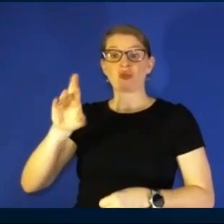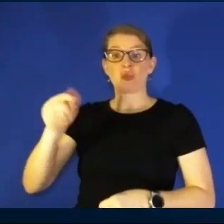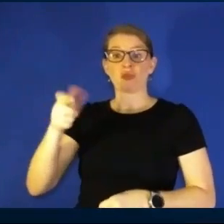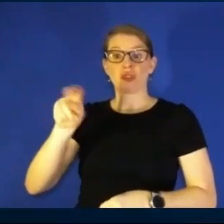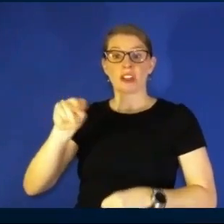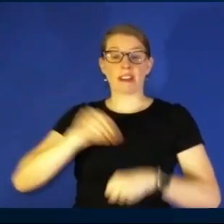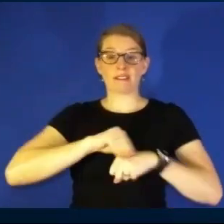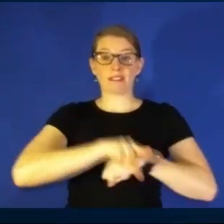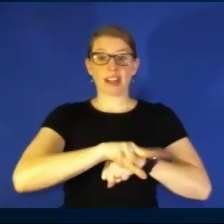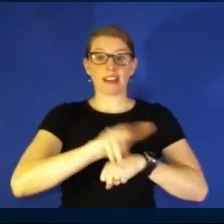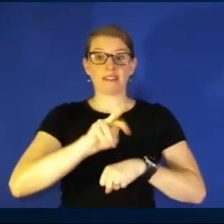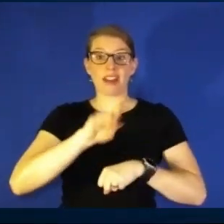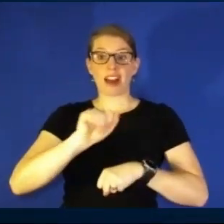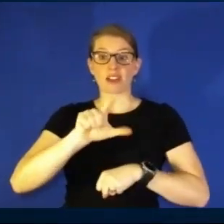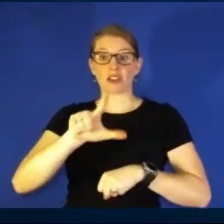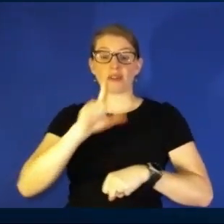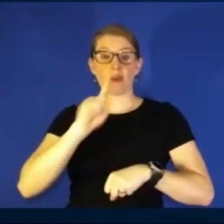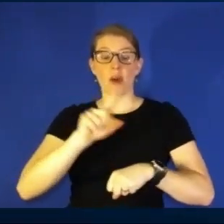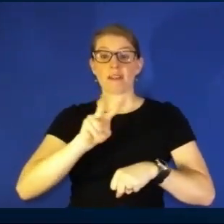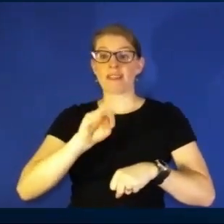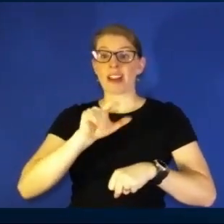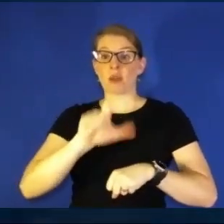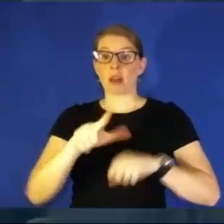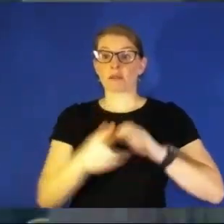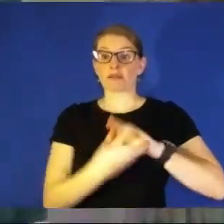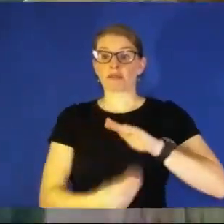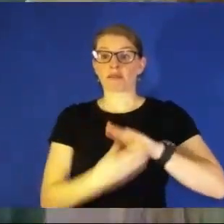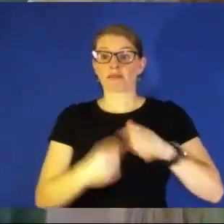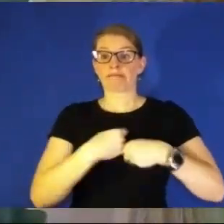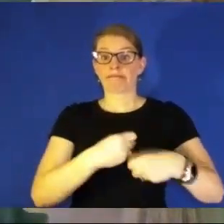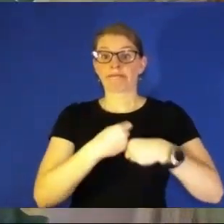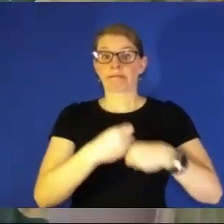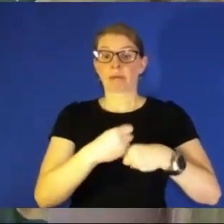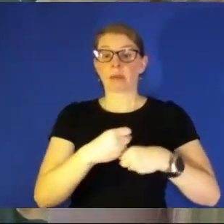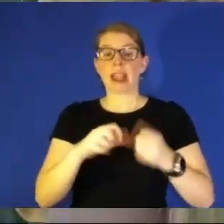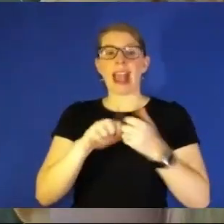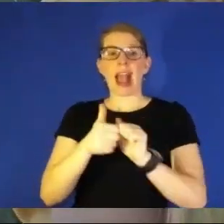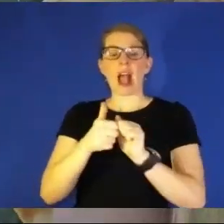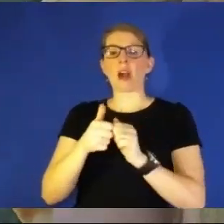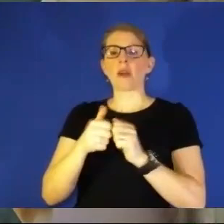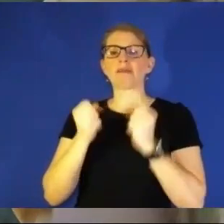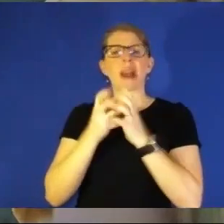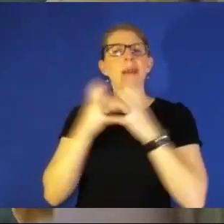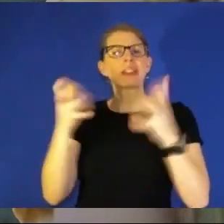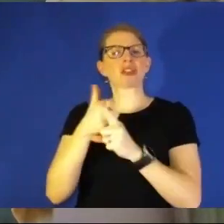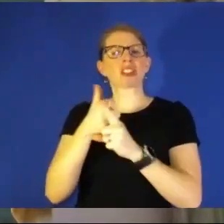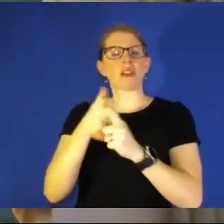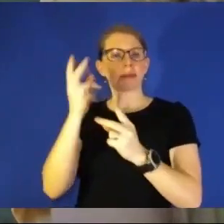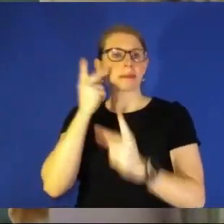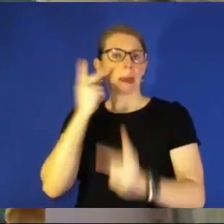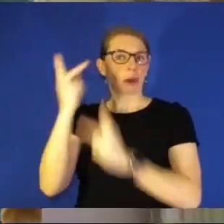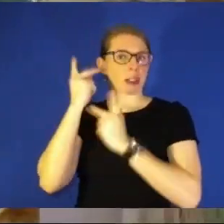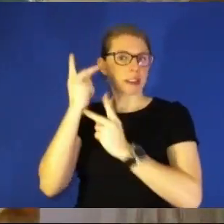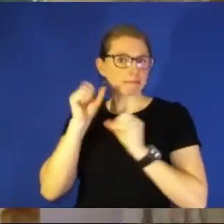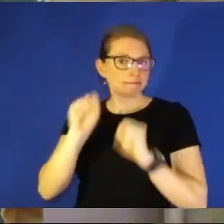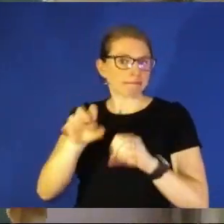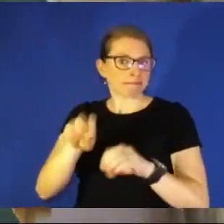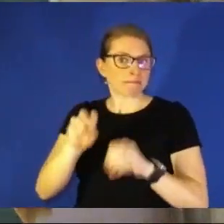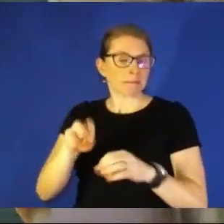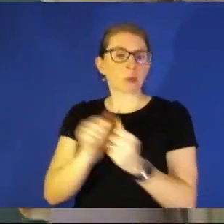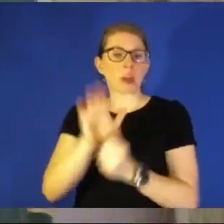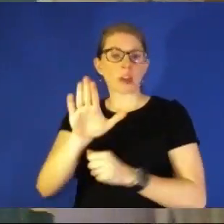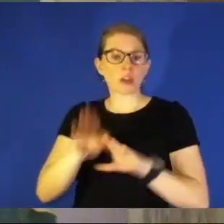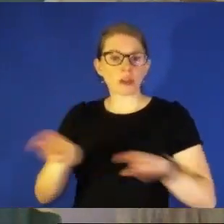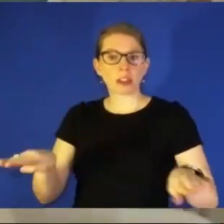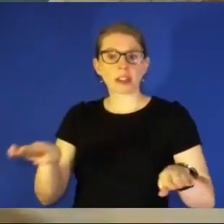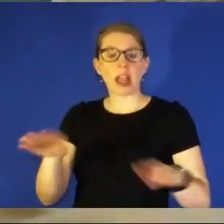affecting viral reproduction. How often do you share your memories with your children? Turns out it helps them develop a better sense of their